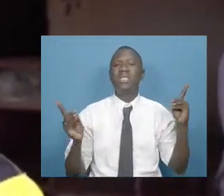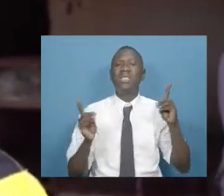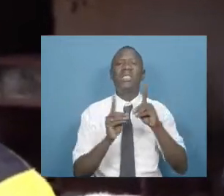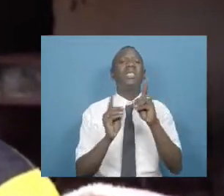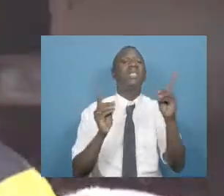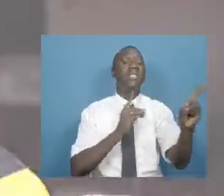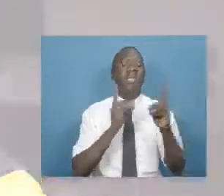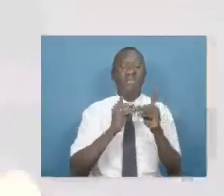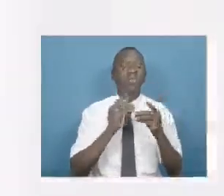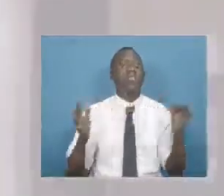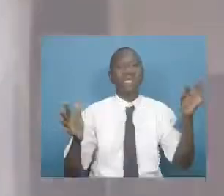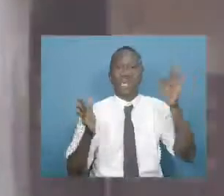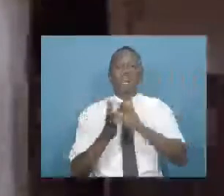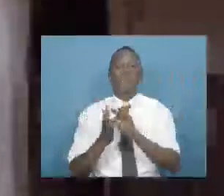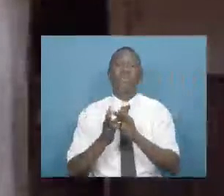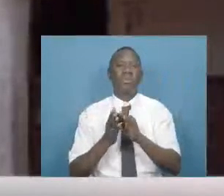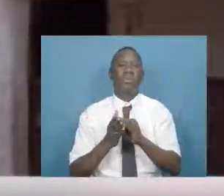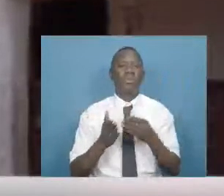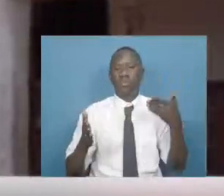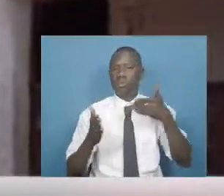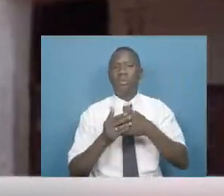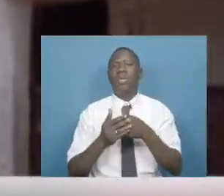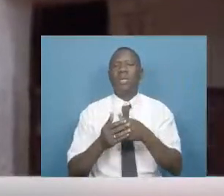to access healthcare.